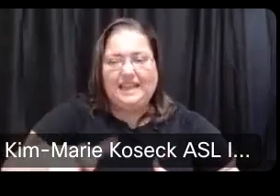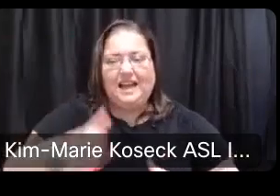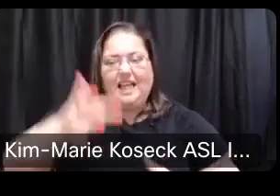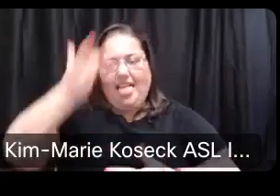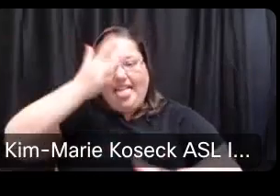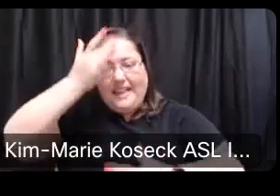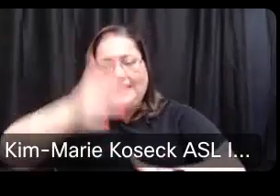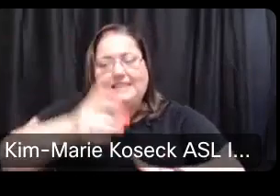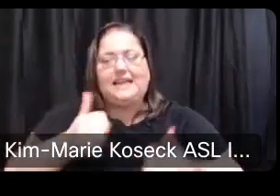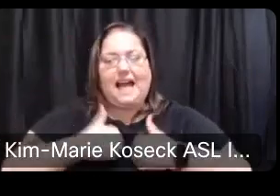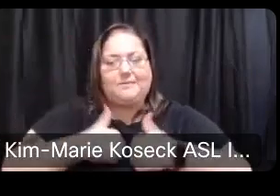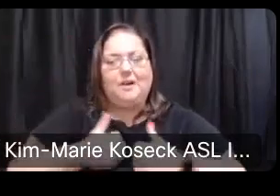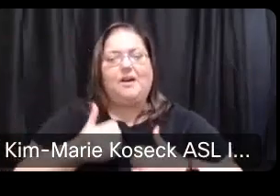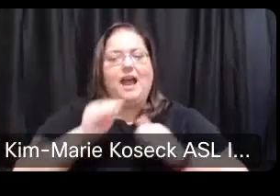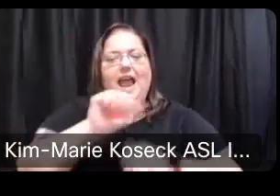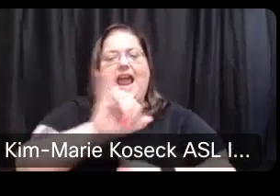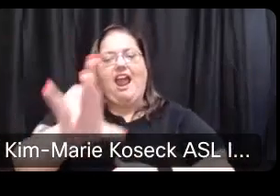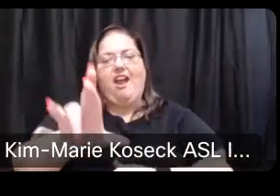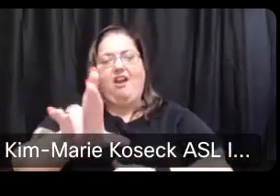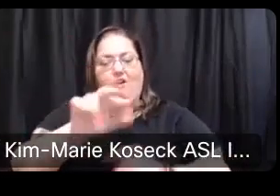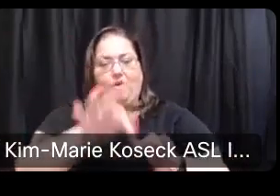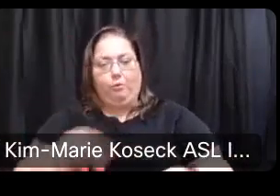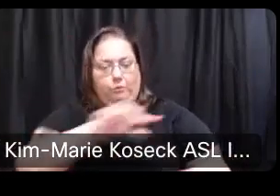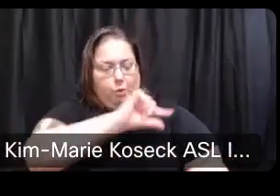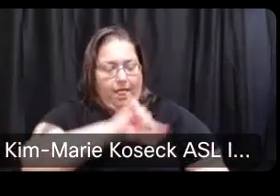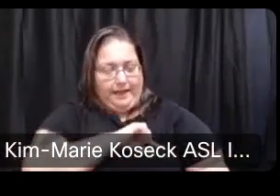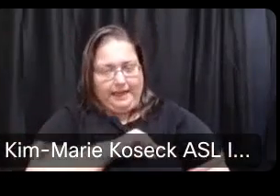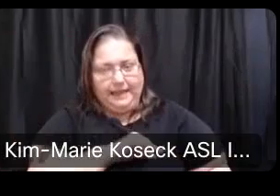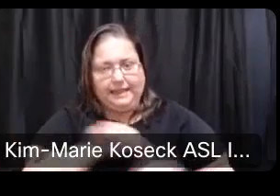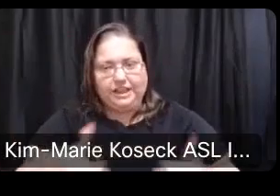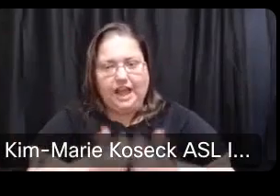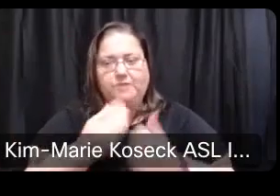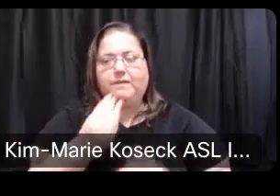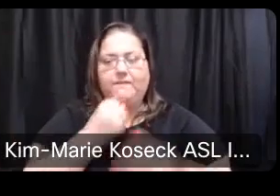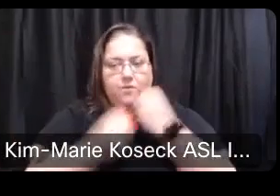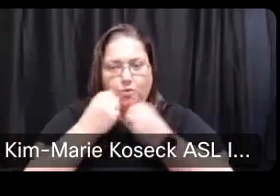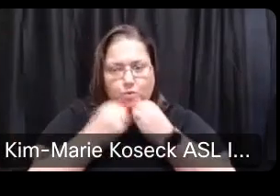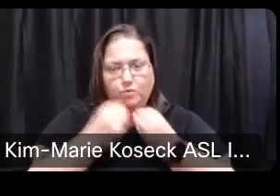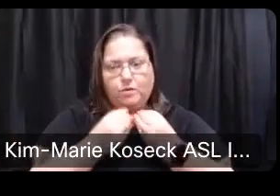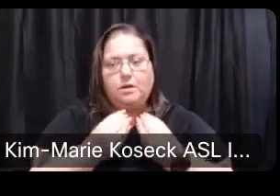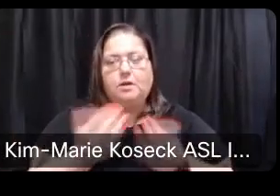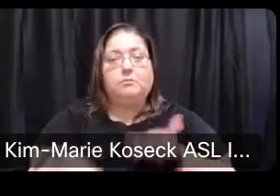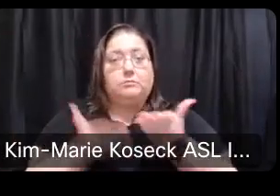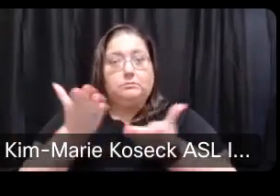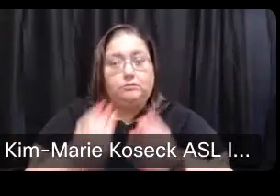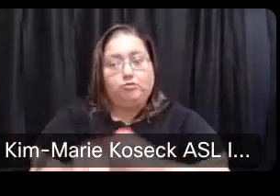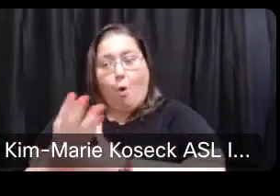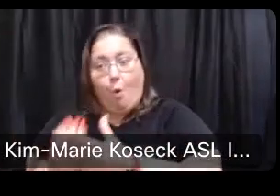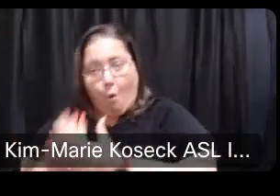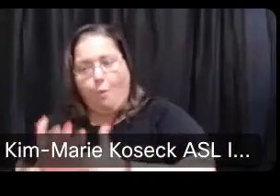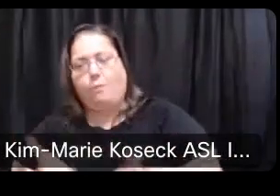air quality. The third option, C, challenges with food production and supply. The